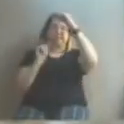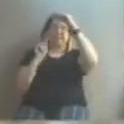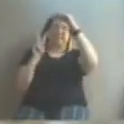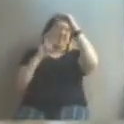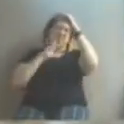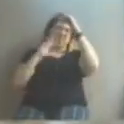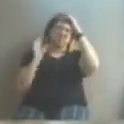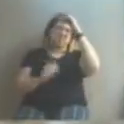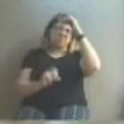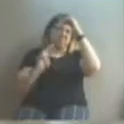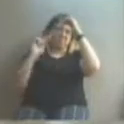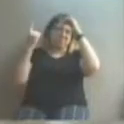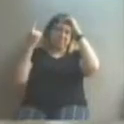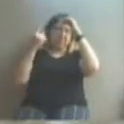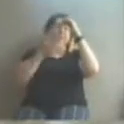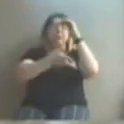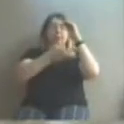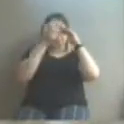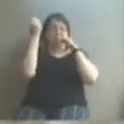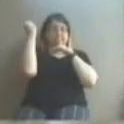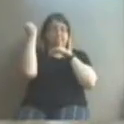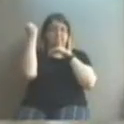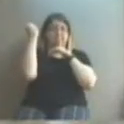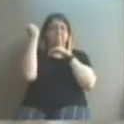obsolete, off of schools' hands.